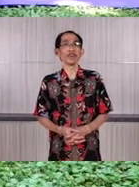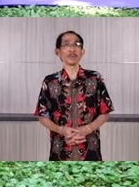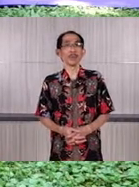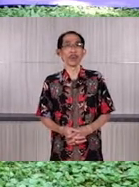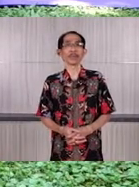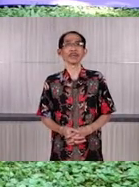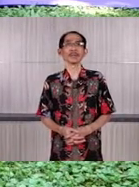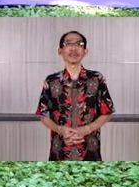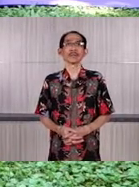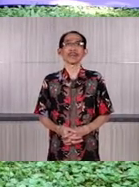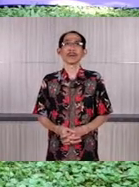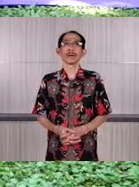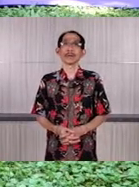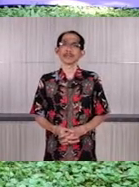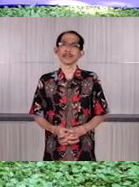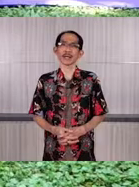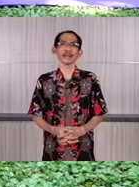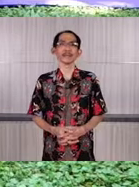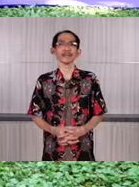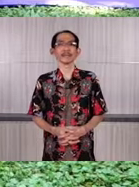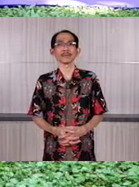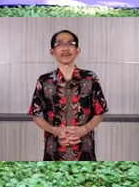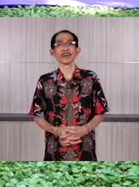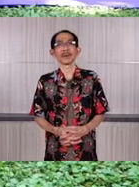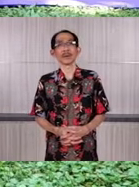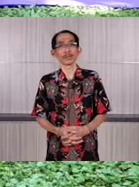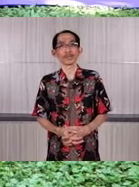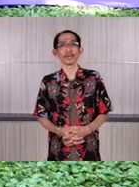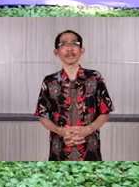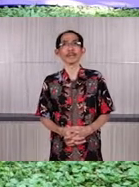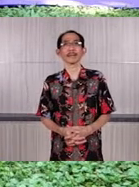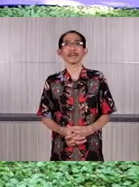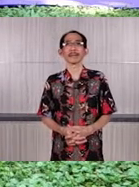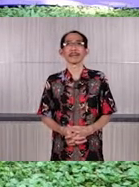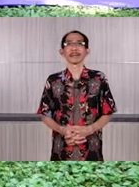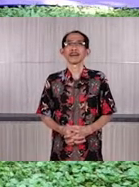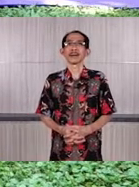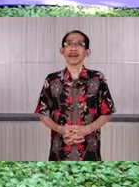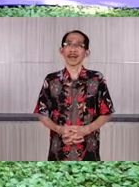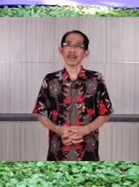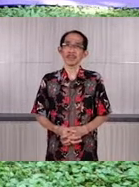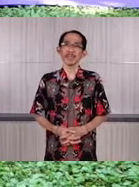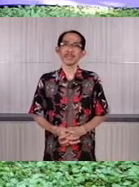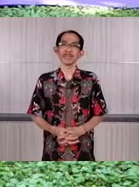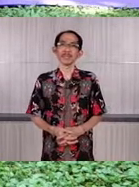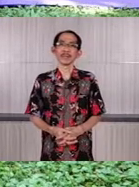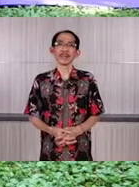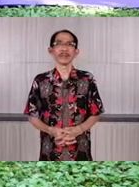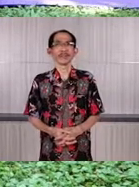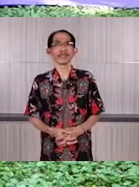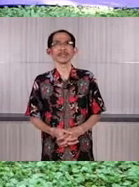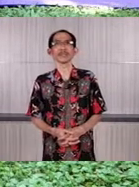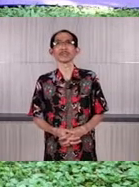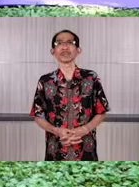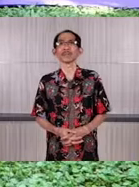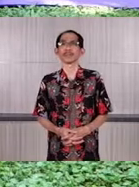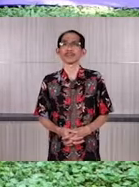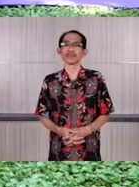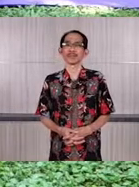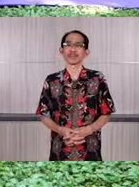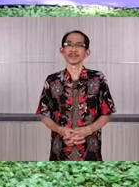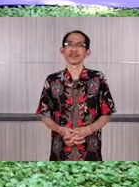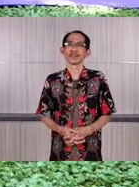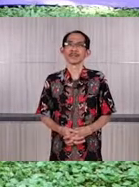be worries or anxieties or sad, happy or natural